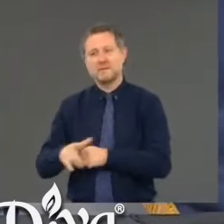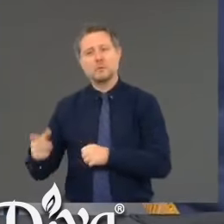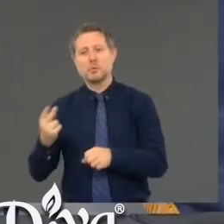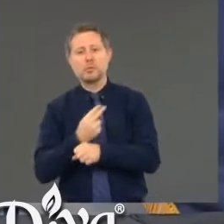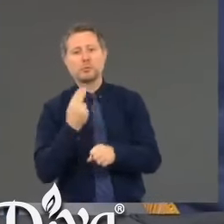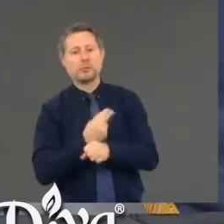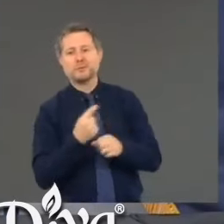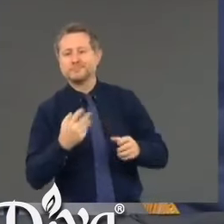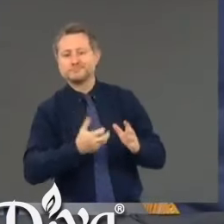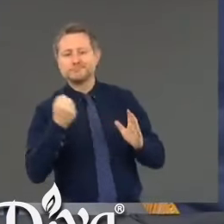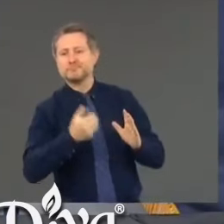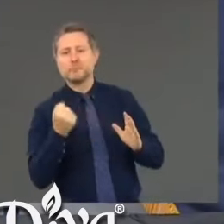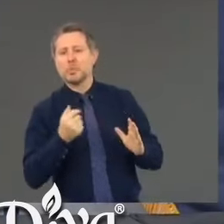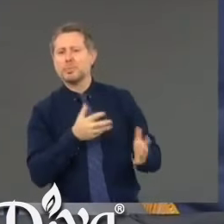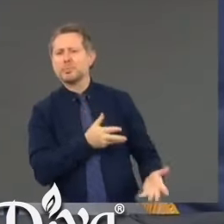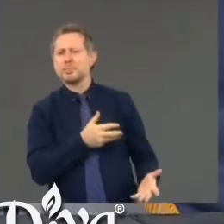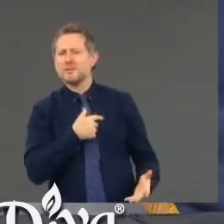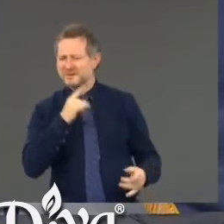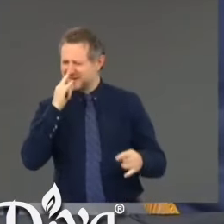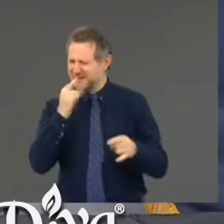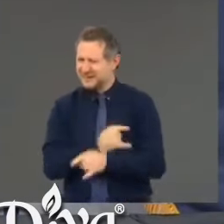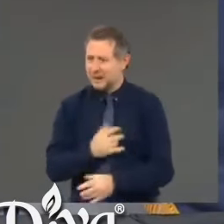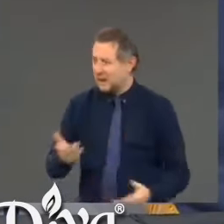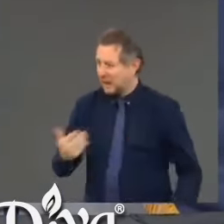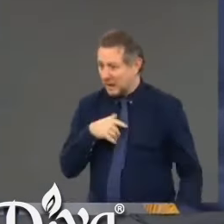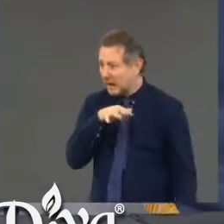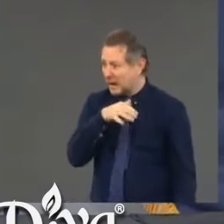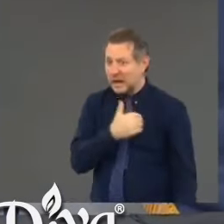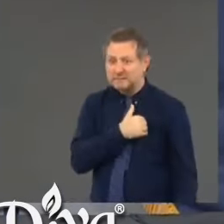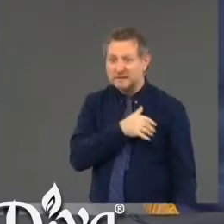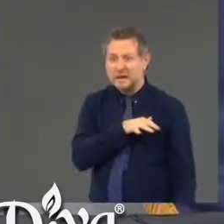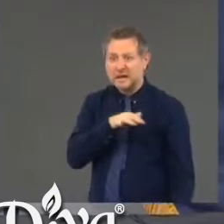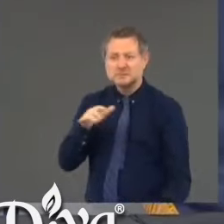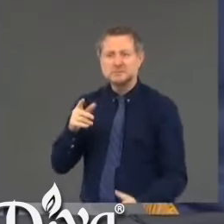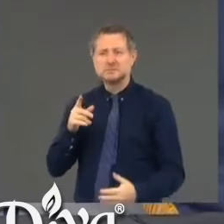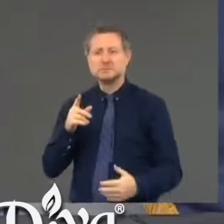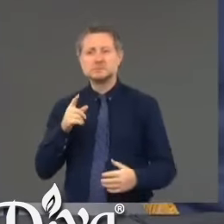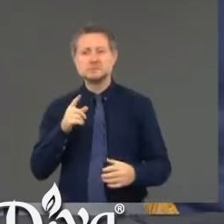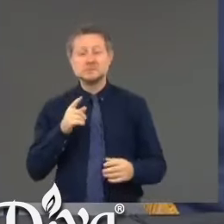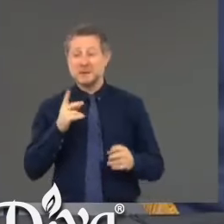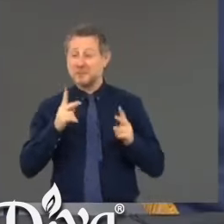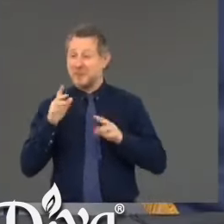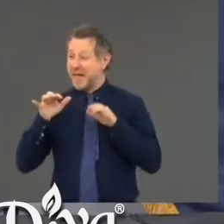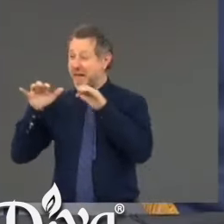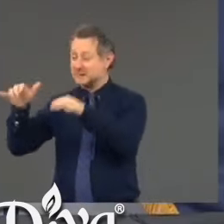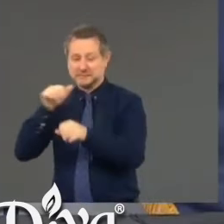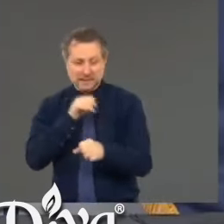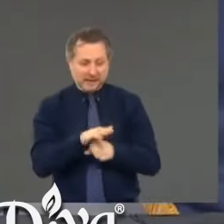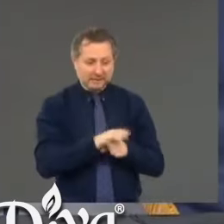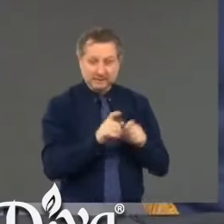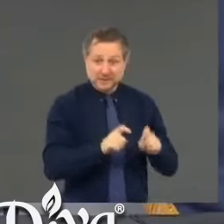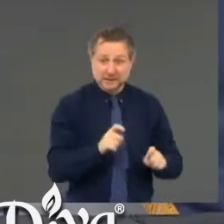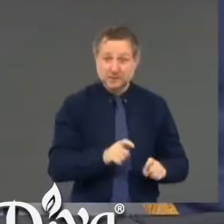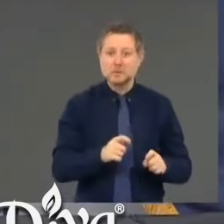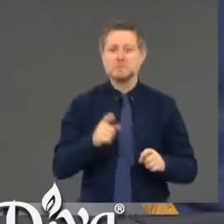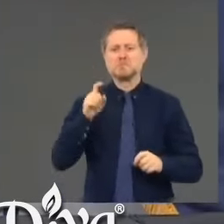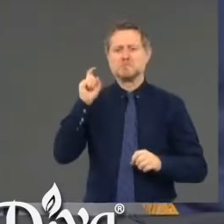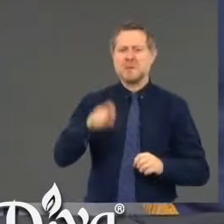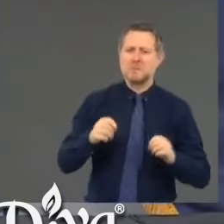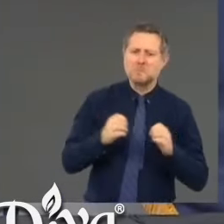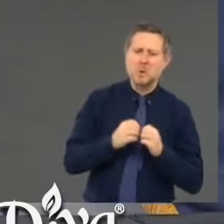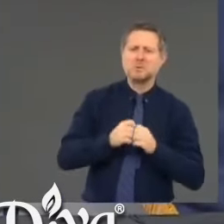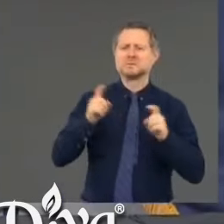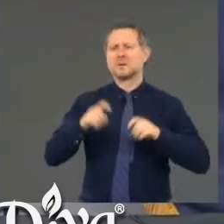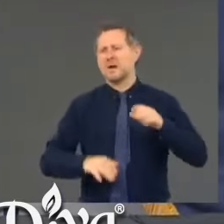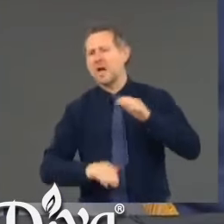We worked so hard to get the testing capacity up, right? Because everything has been testing capacity, testing capacity, testing capacity.